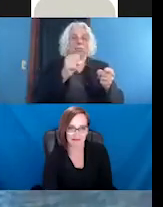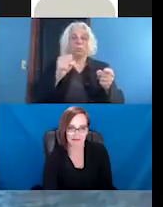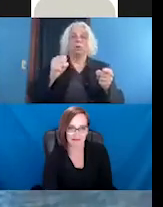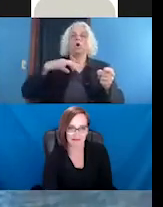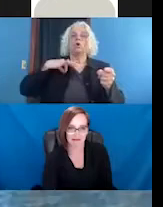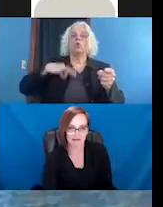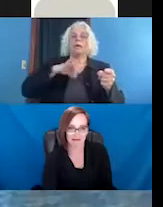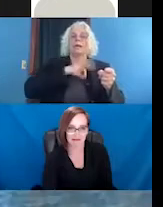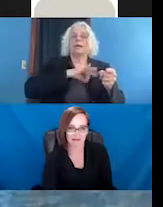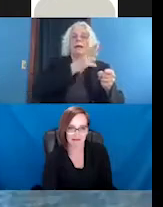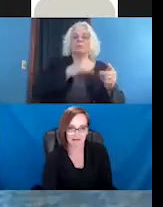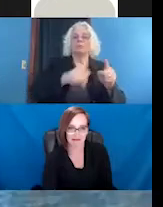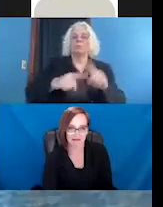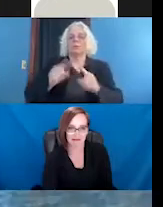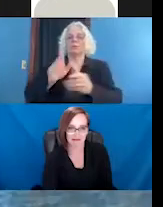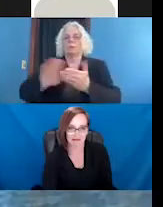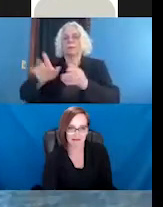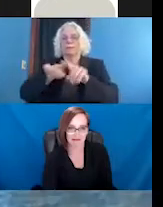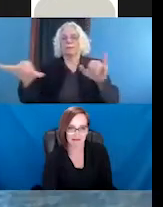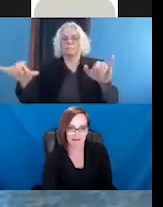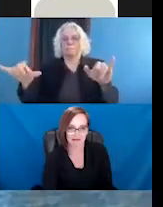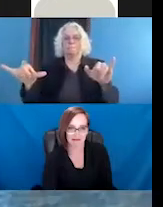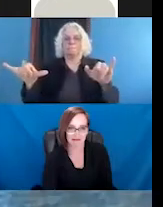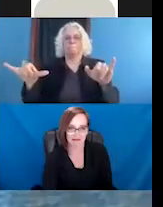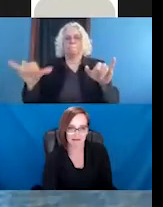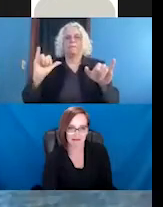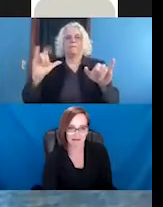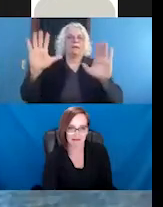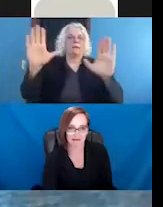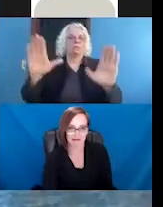socioeconomic spectrum is phenomenal. There is